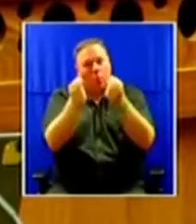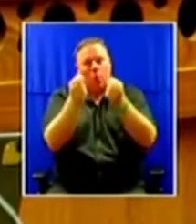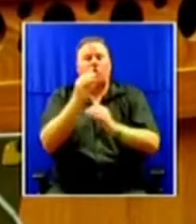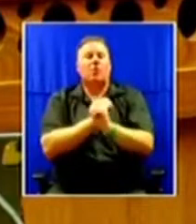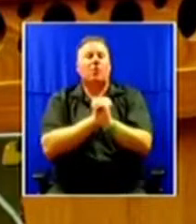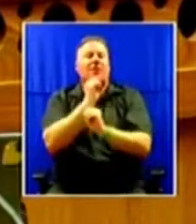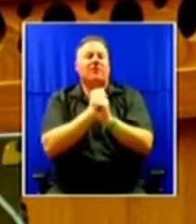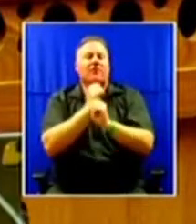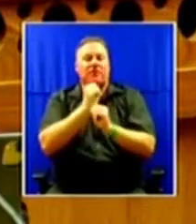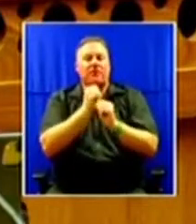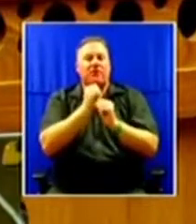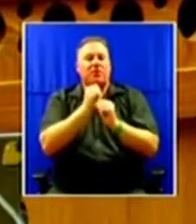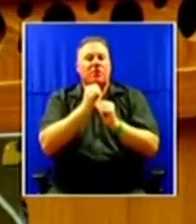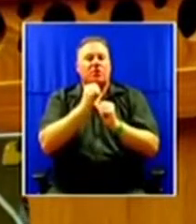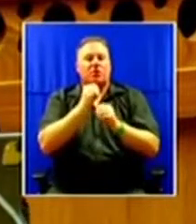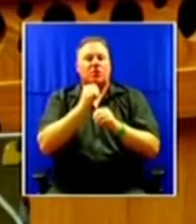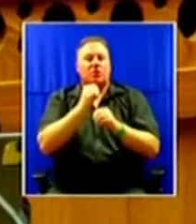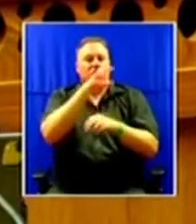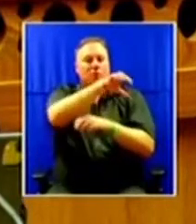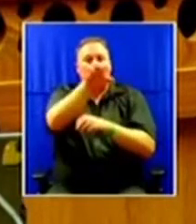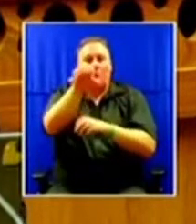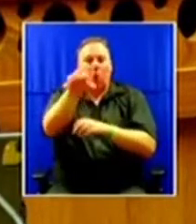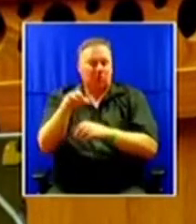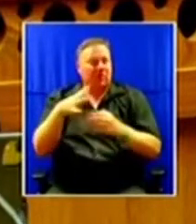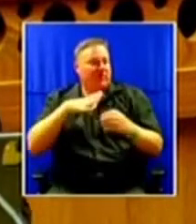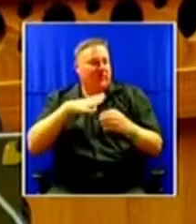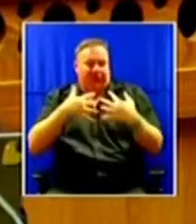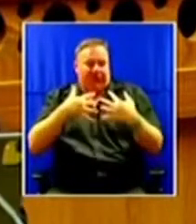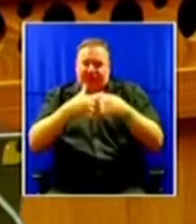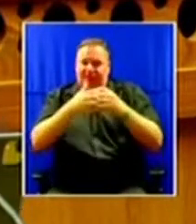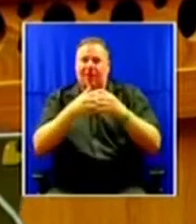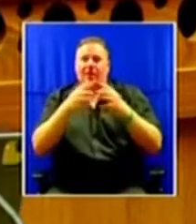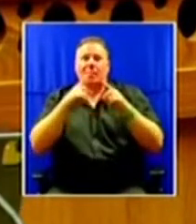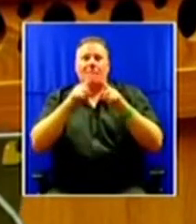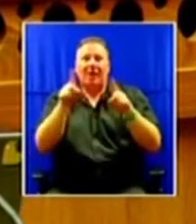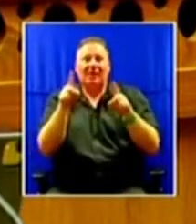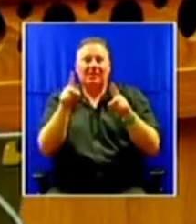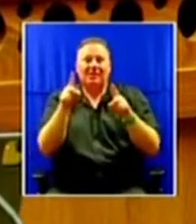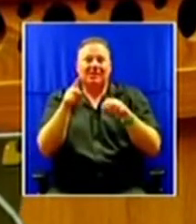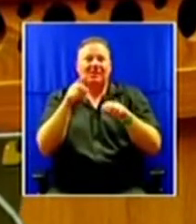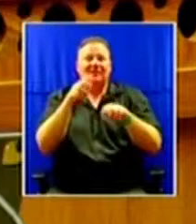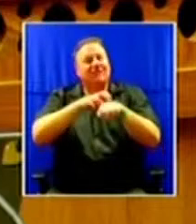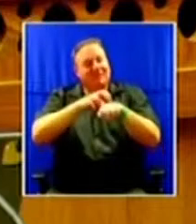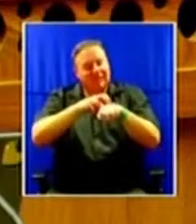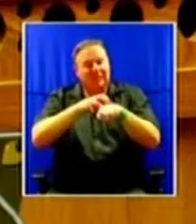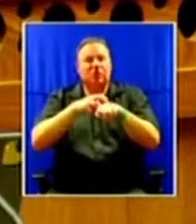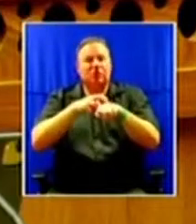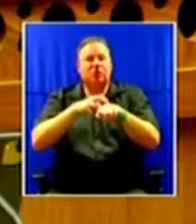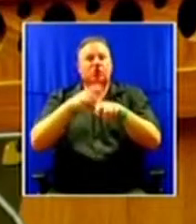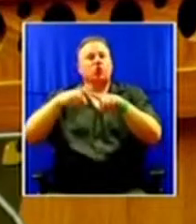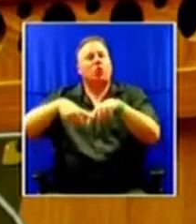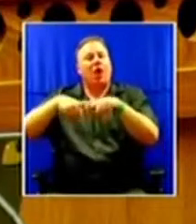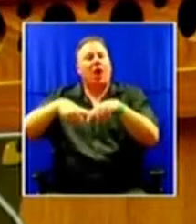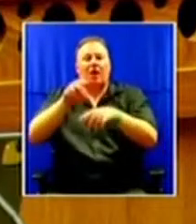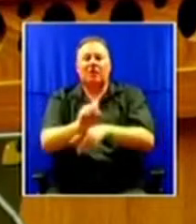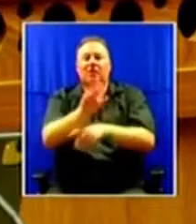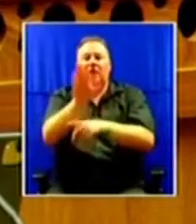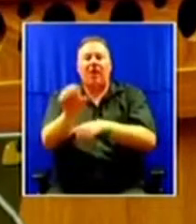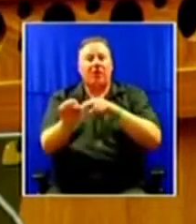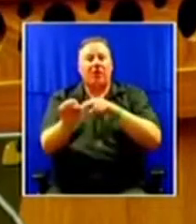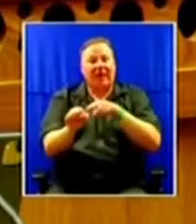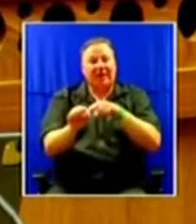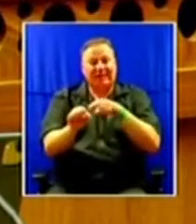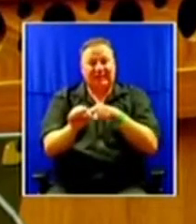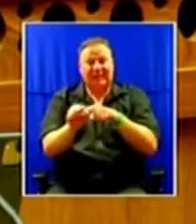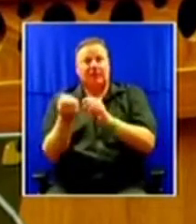plants, but they are going to be relying on South Africa to supply